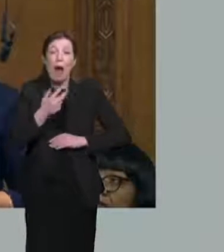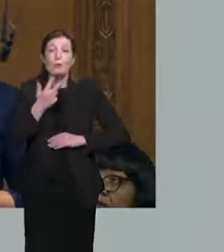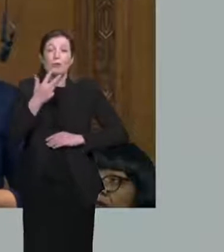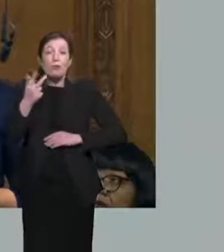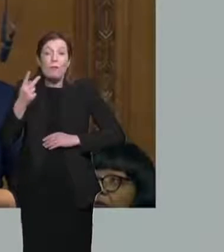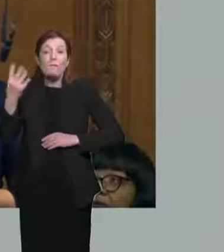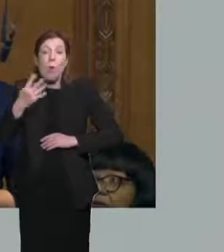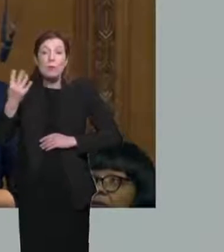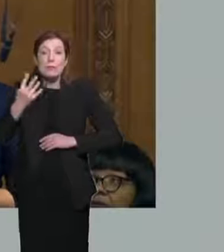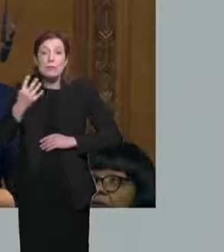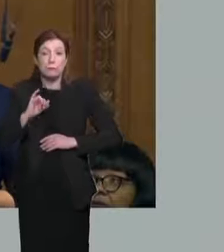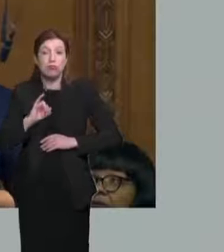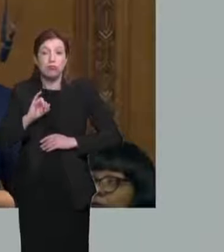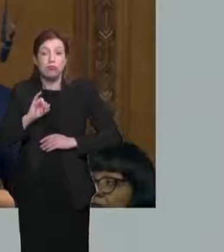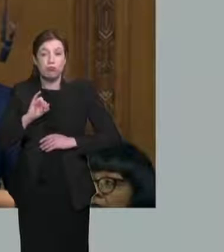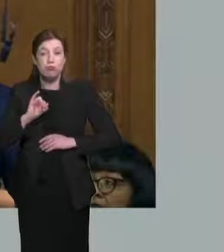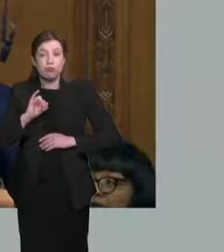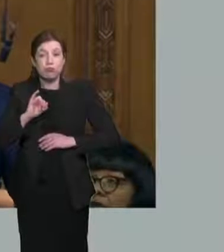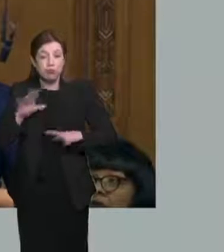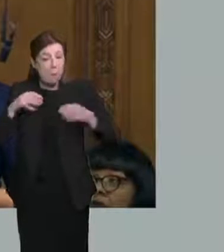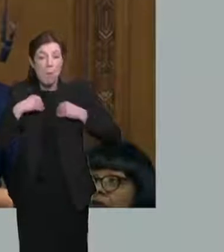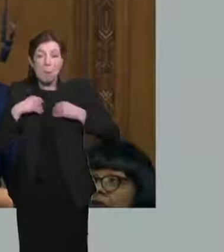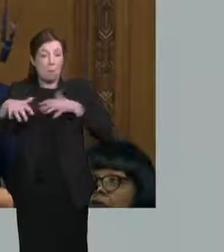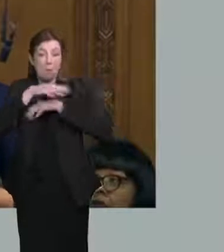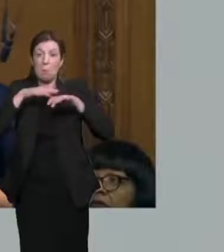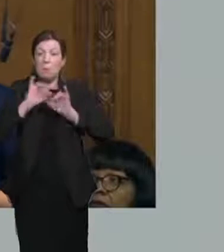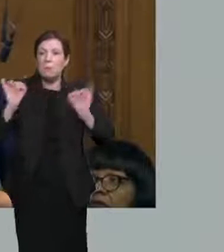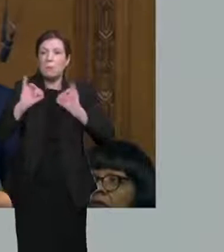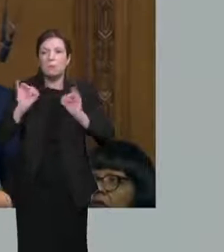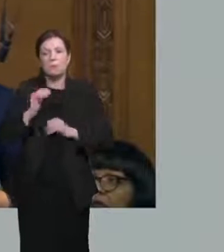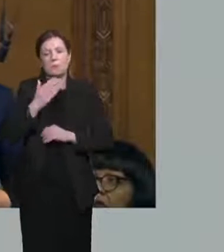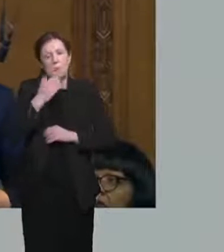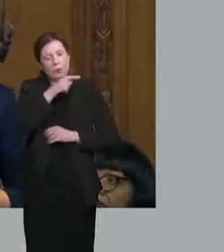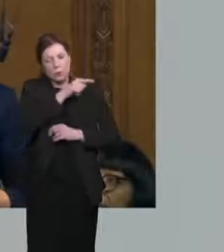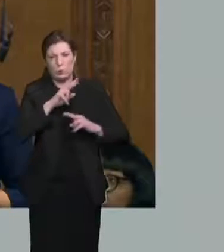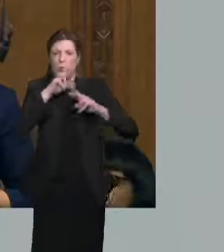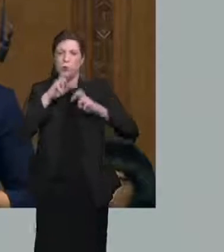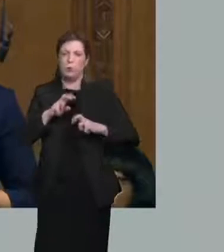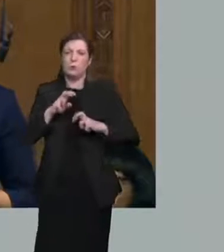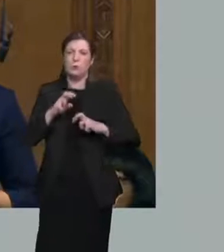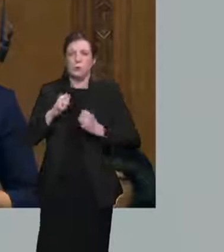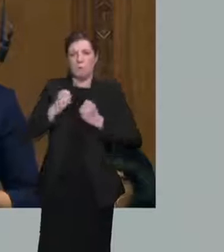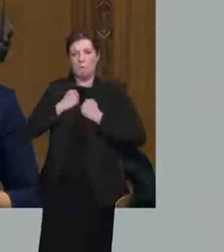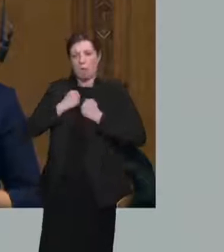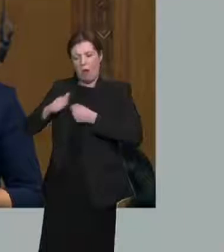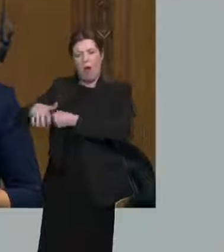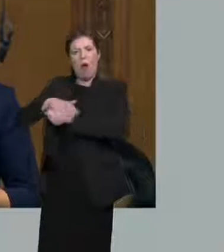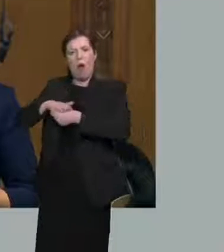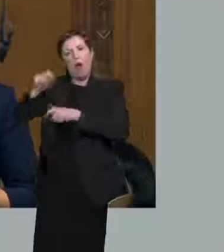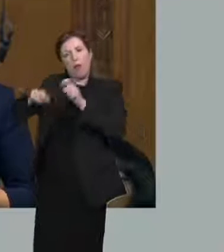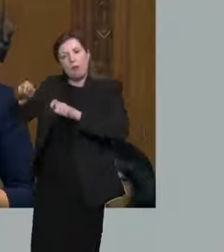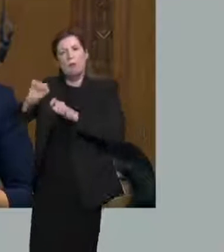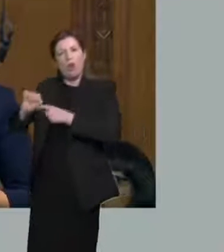2,314. Will he urgently investigate this and arrange to meet personally in Downing Street with my constituent,